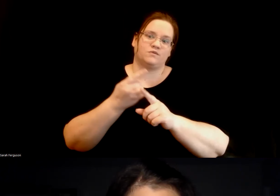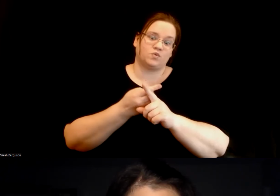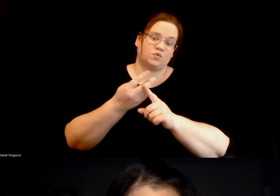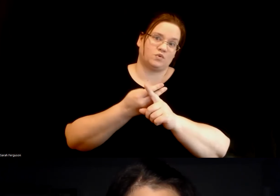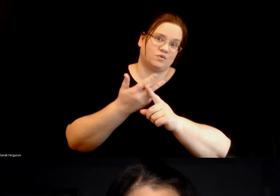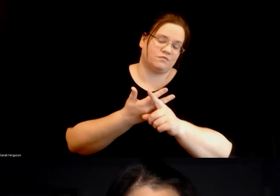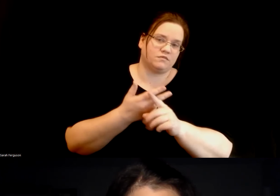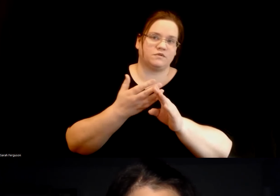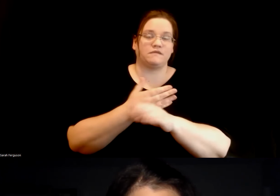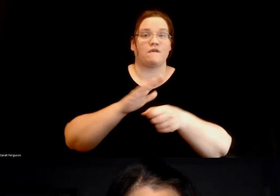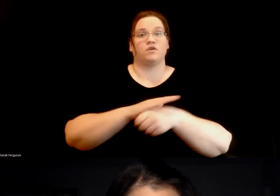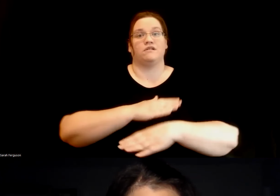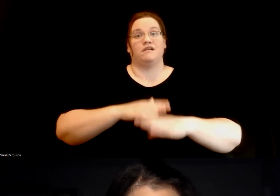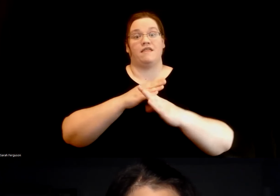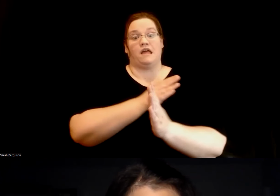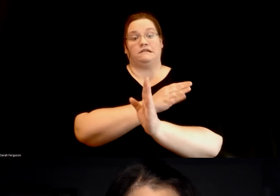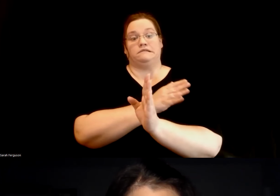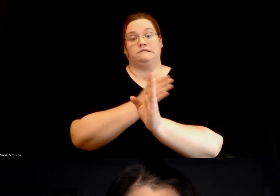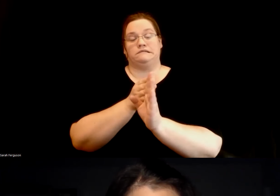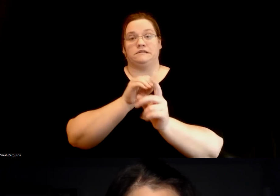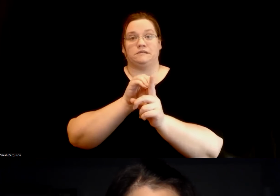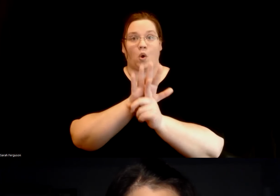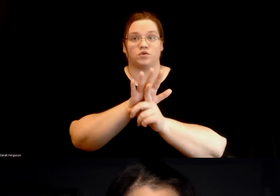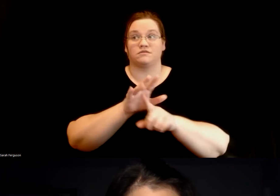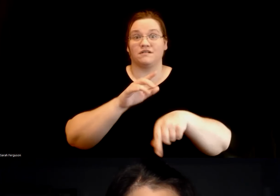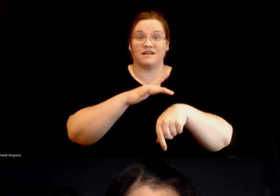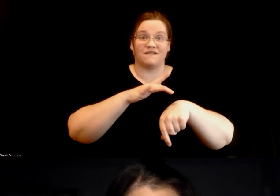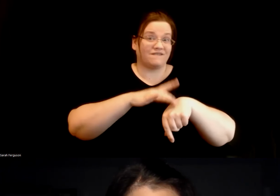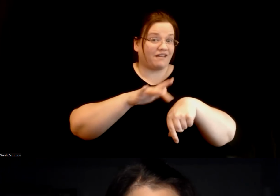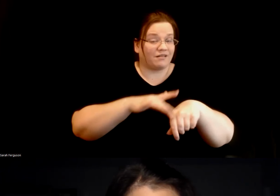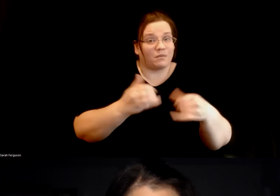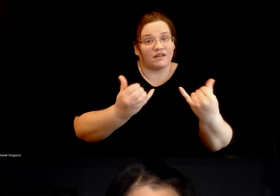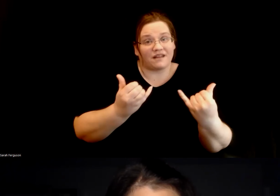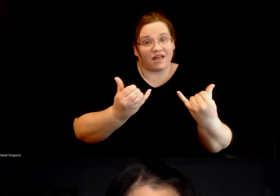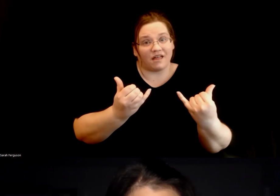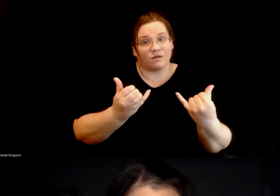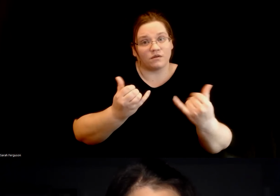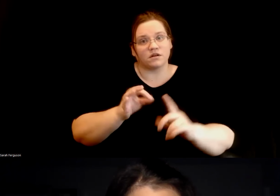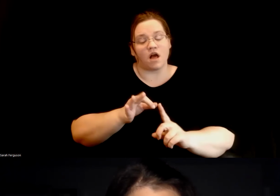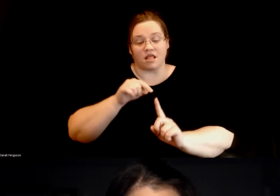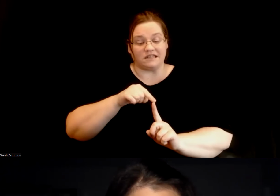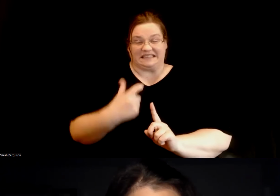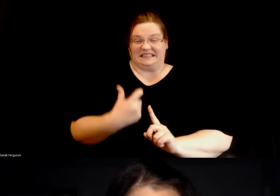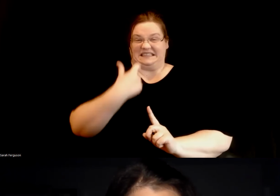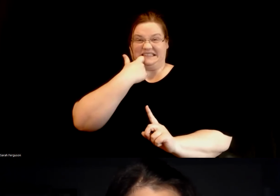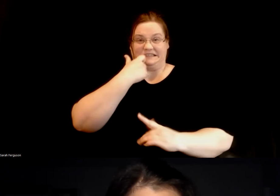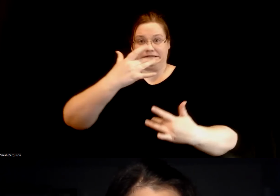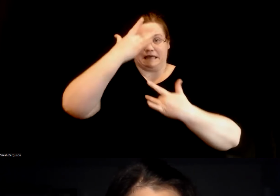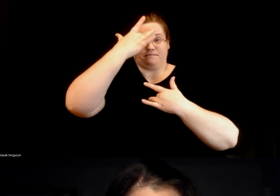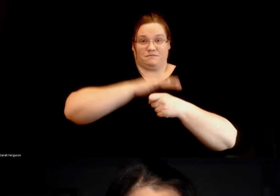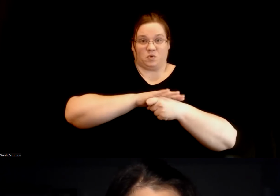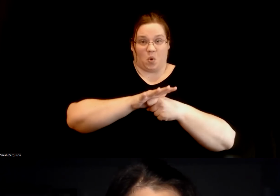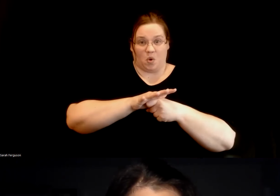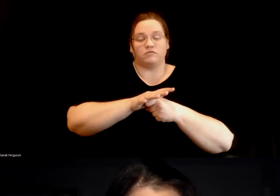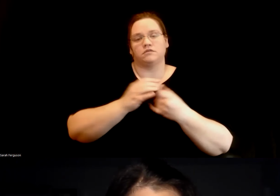have exposures then. But I feel like the vaccine is here now. Unless your child very recently had COVID, this is a very